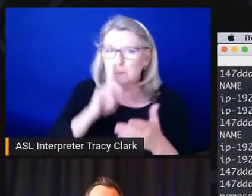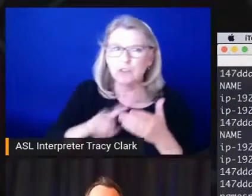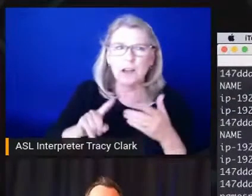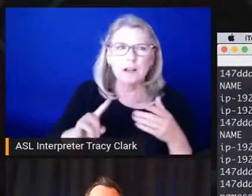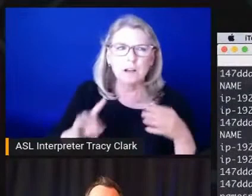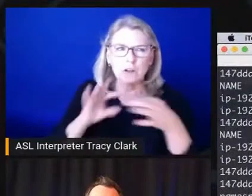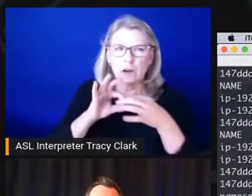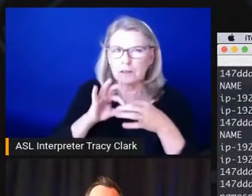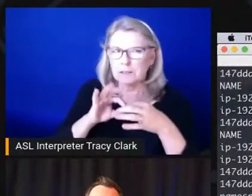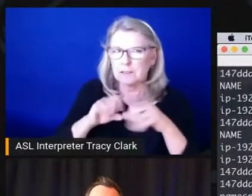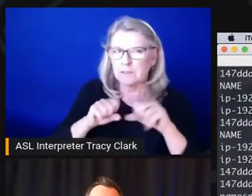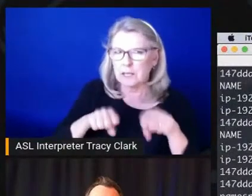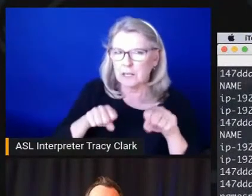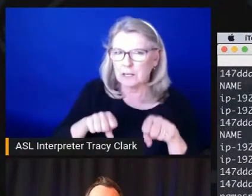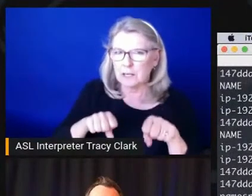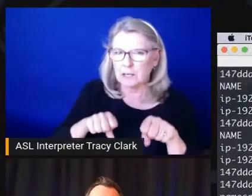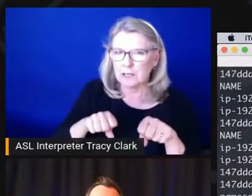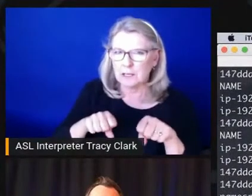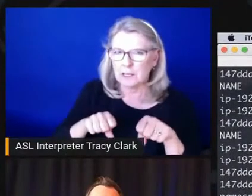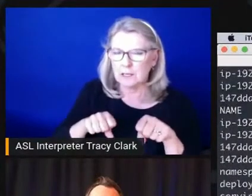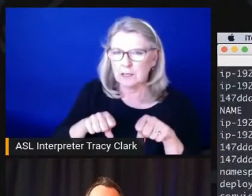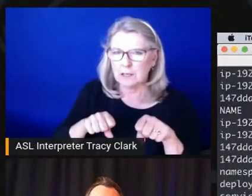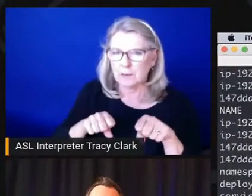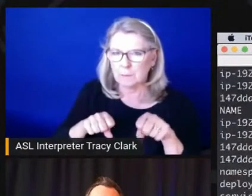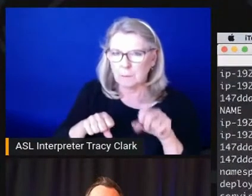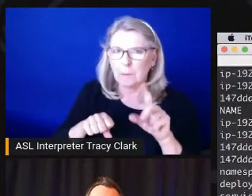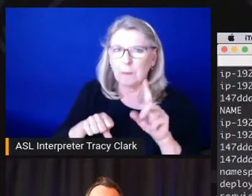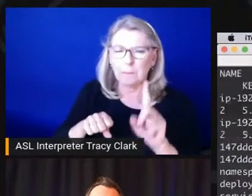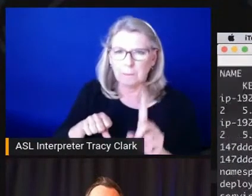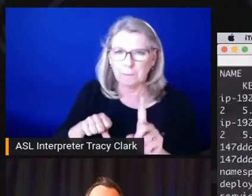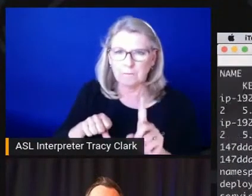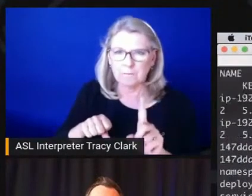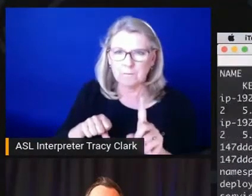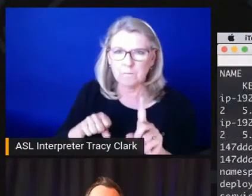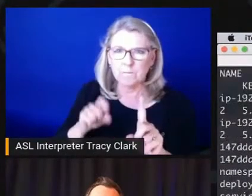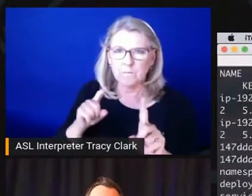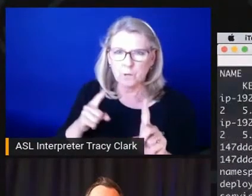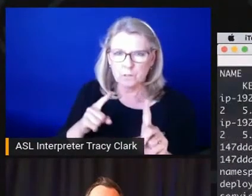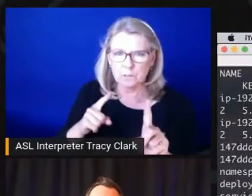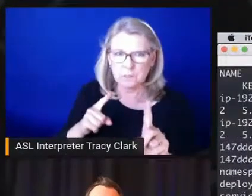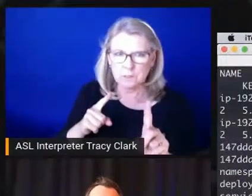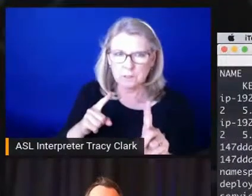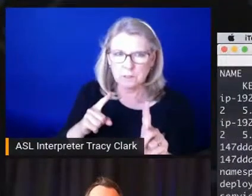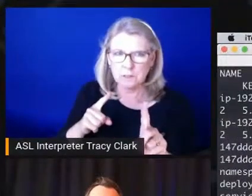And before I go there, let's confirm the